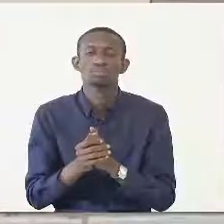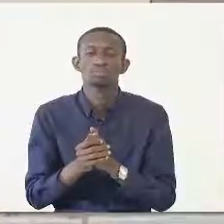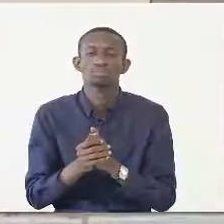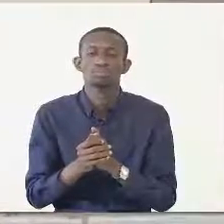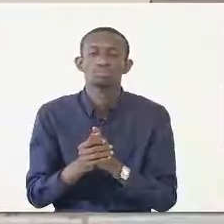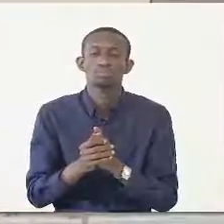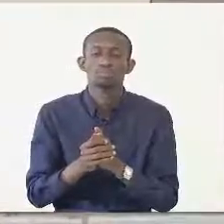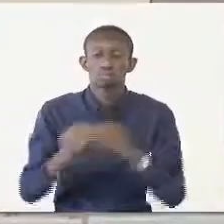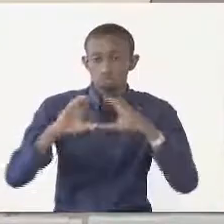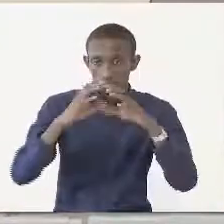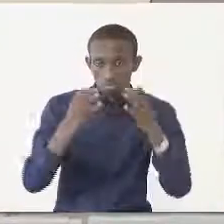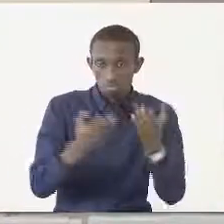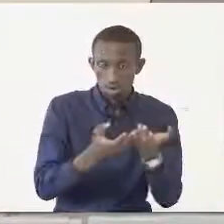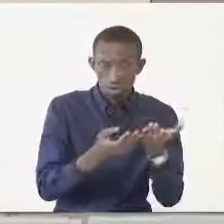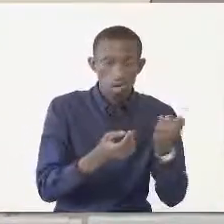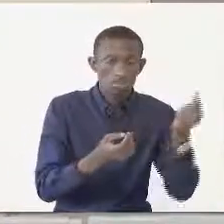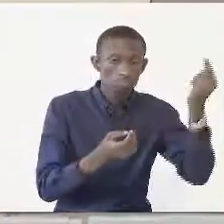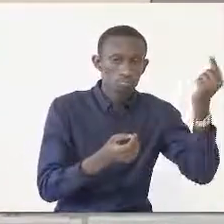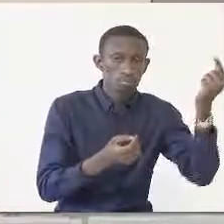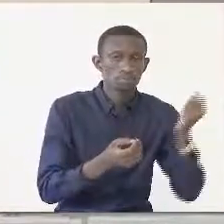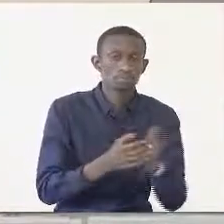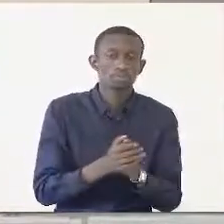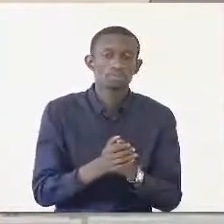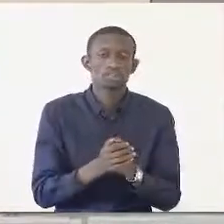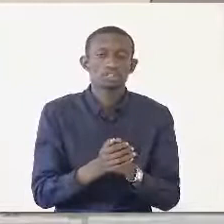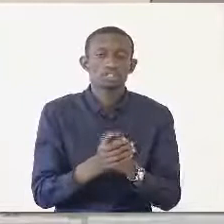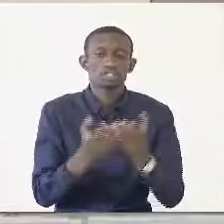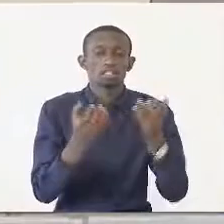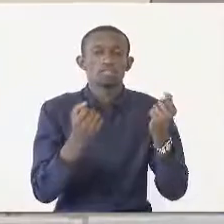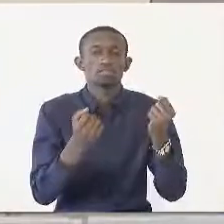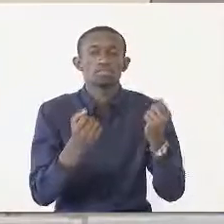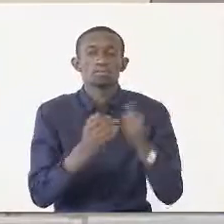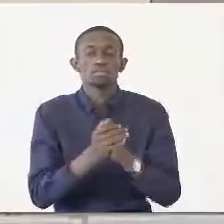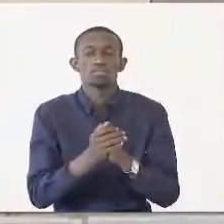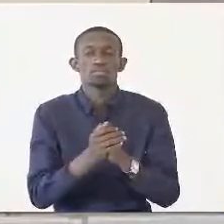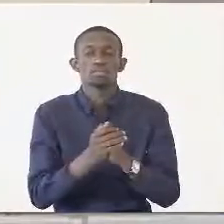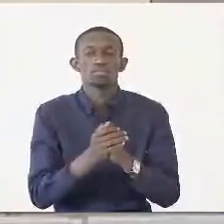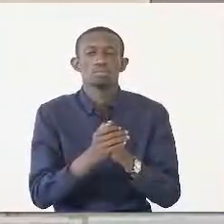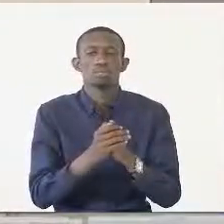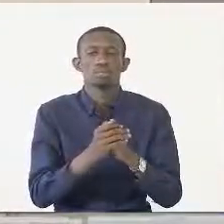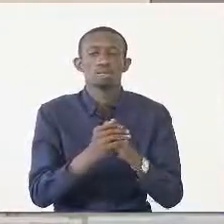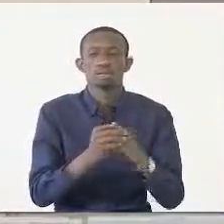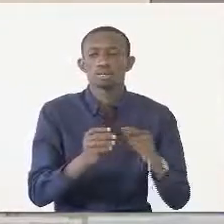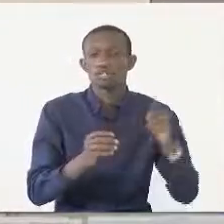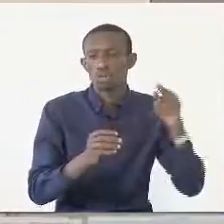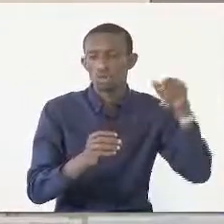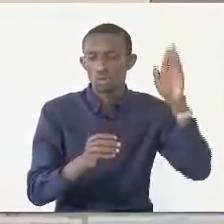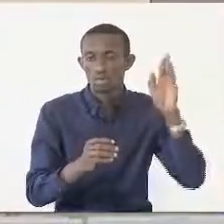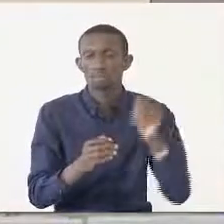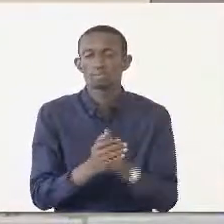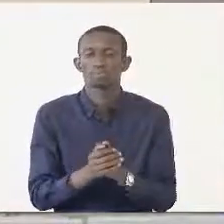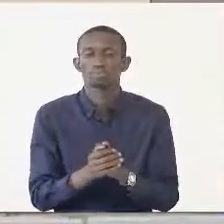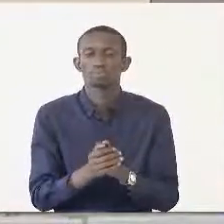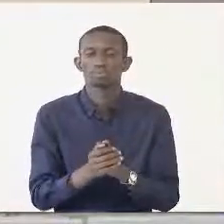taking the direction. It is taking this direction at an angle of 45 from the original direction from what